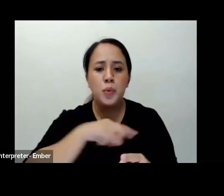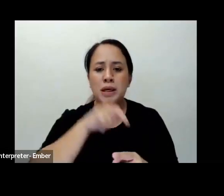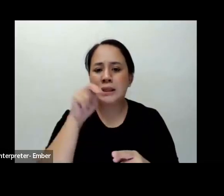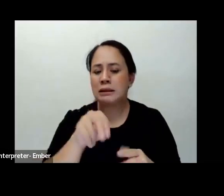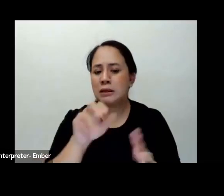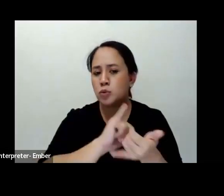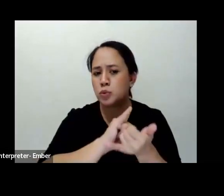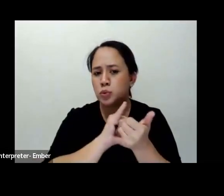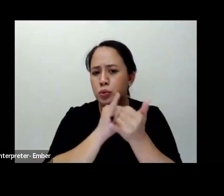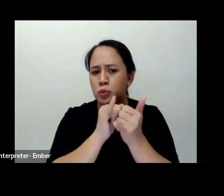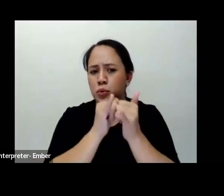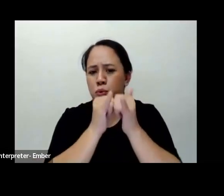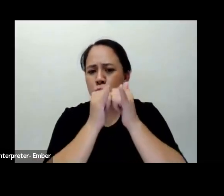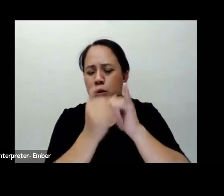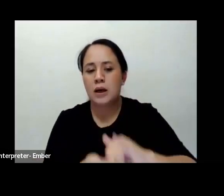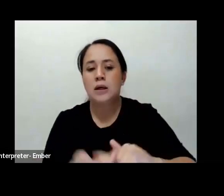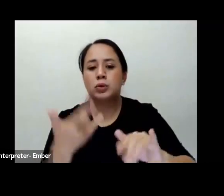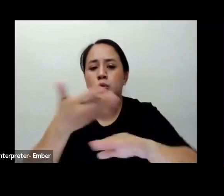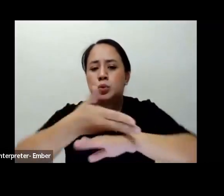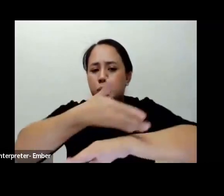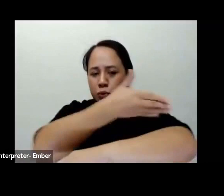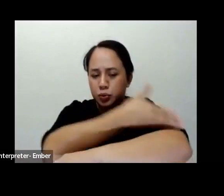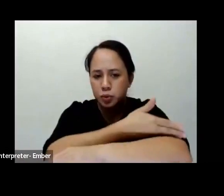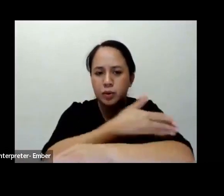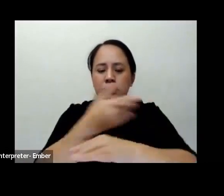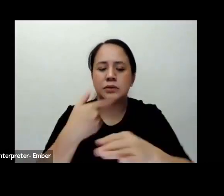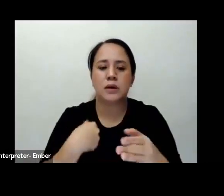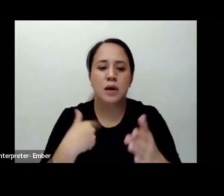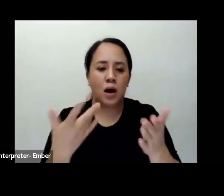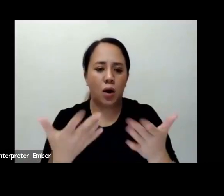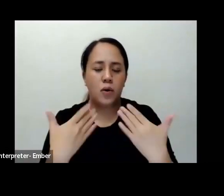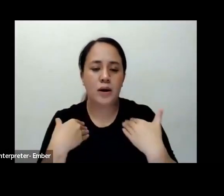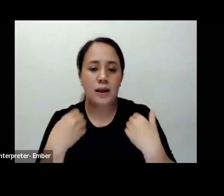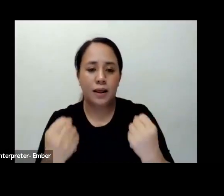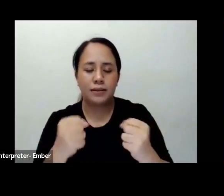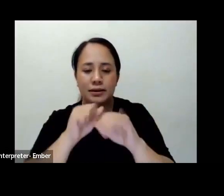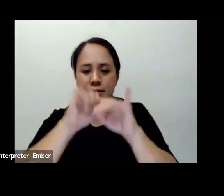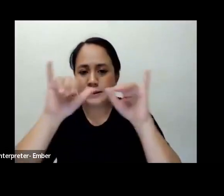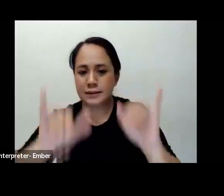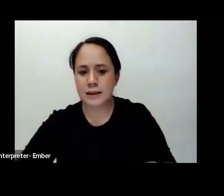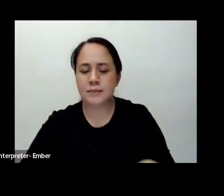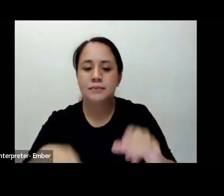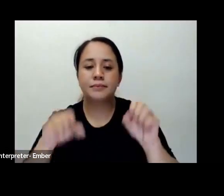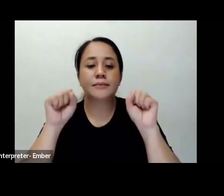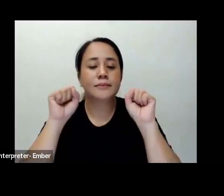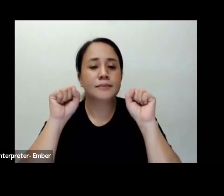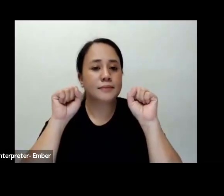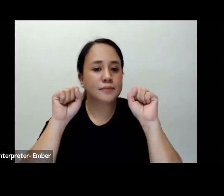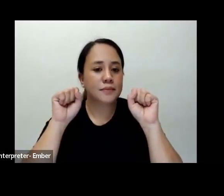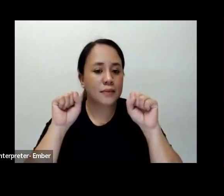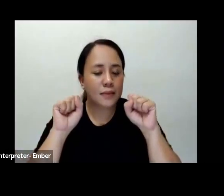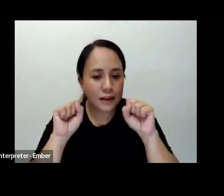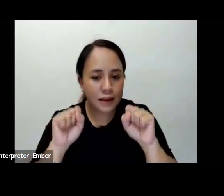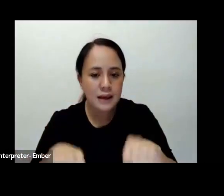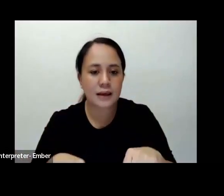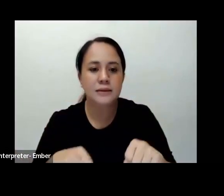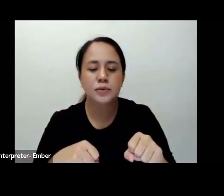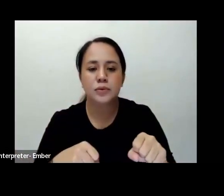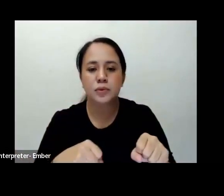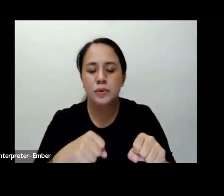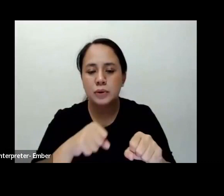adjust to improve the way our health system is able to cover